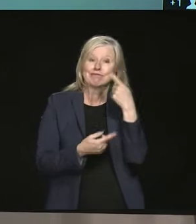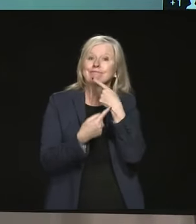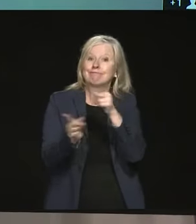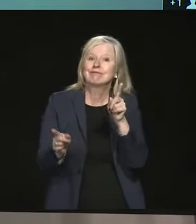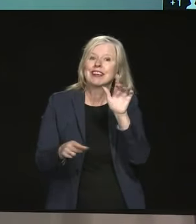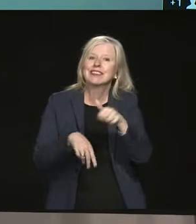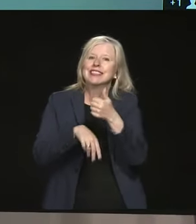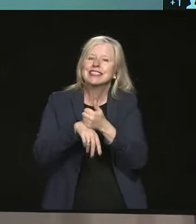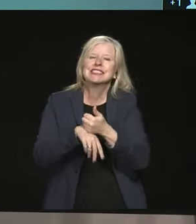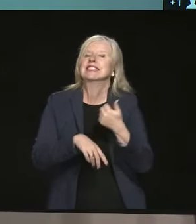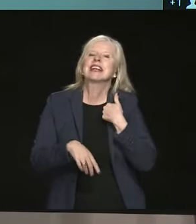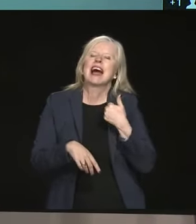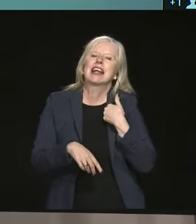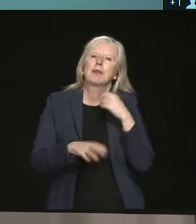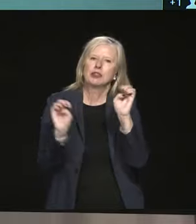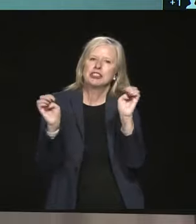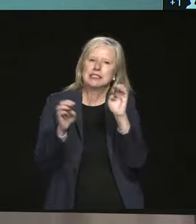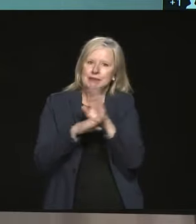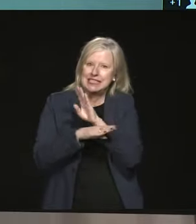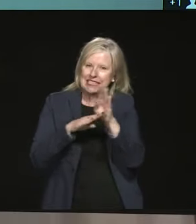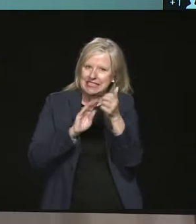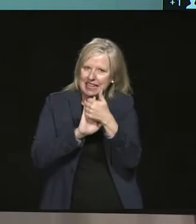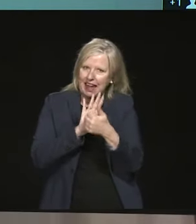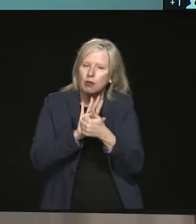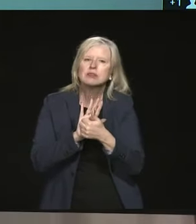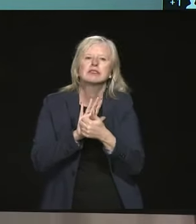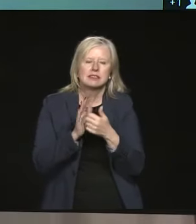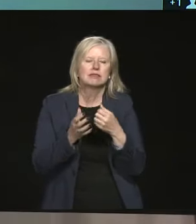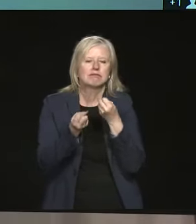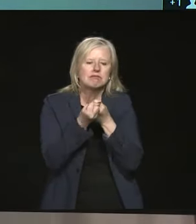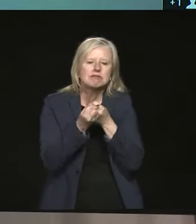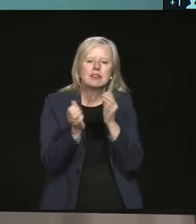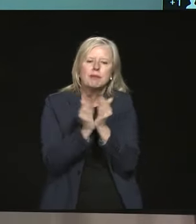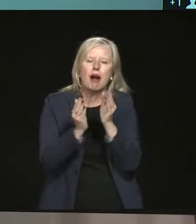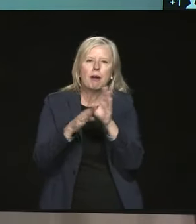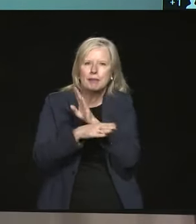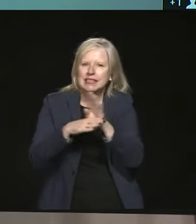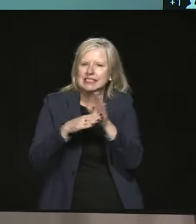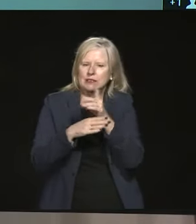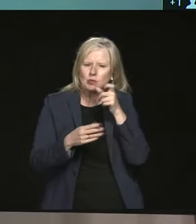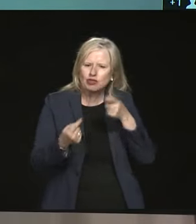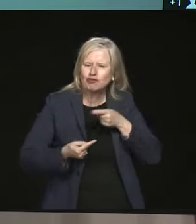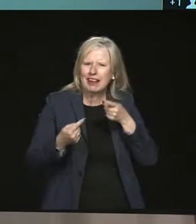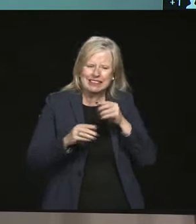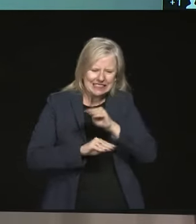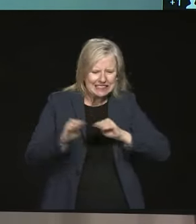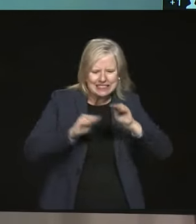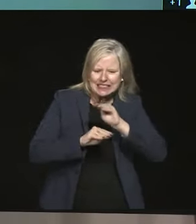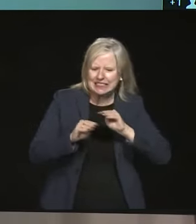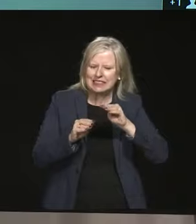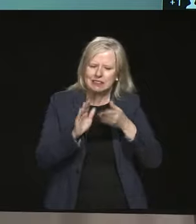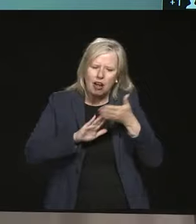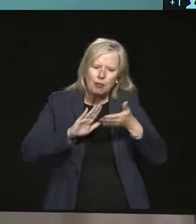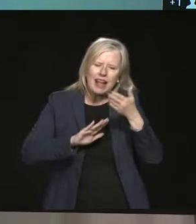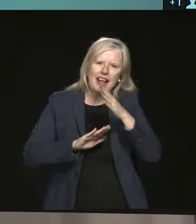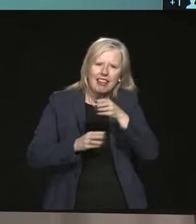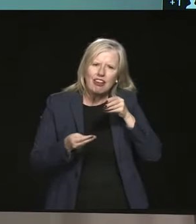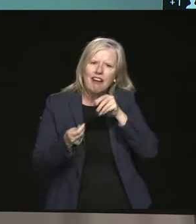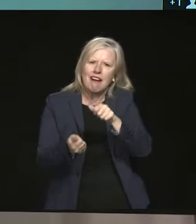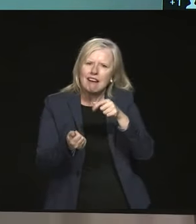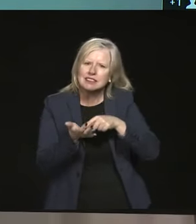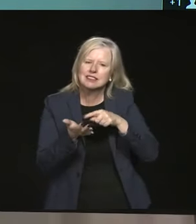Account to help our small businesses who are struggling to keep up with their operating costs and their cash flow.